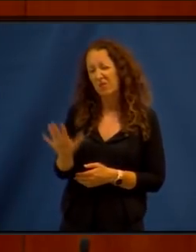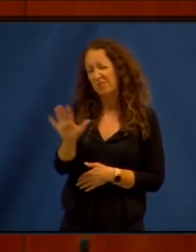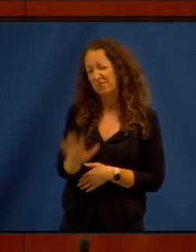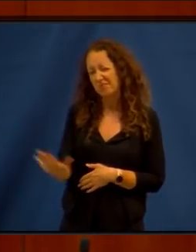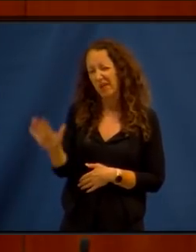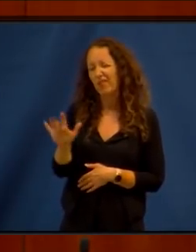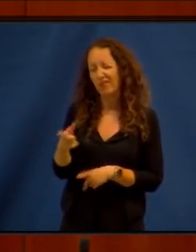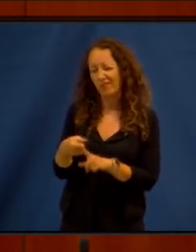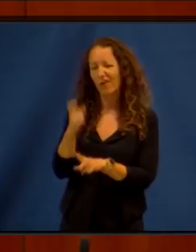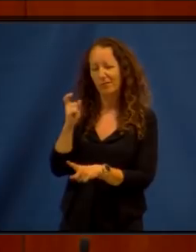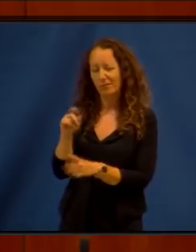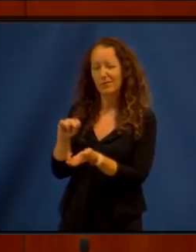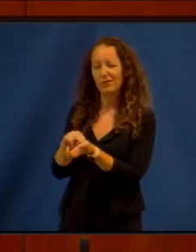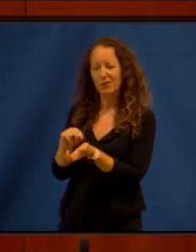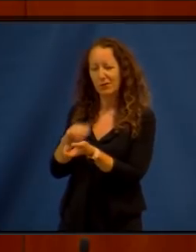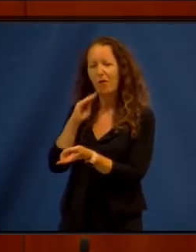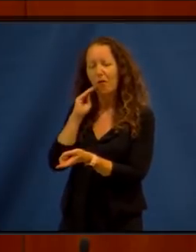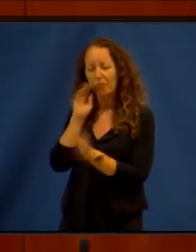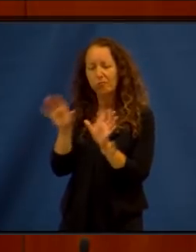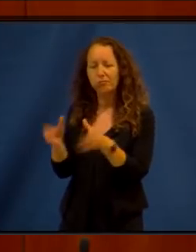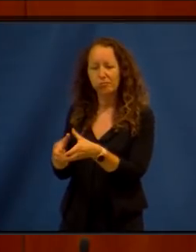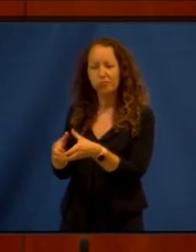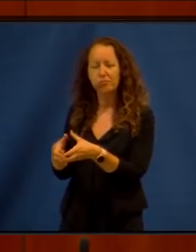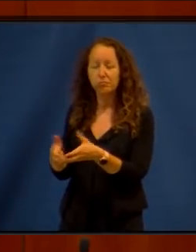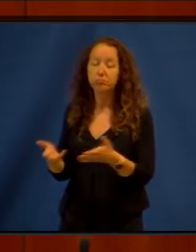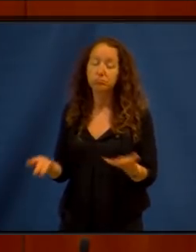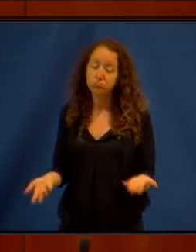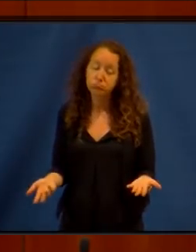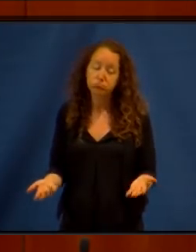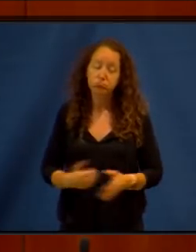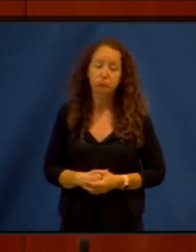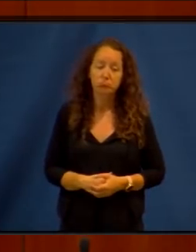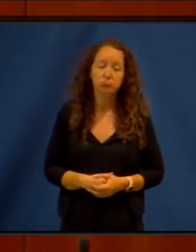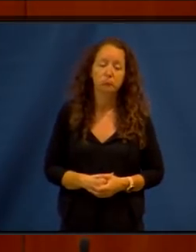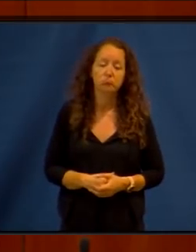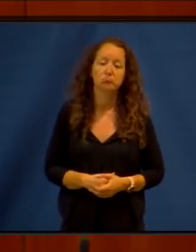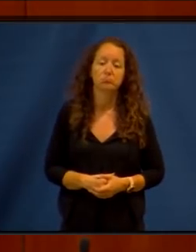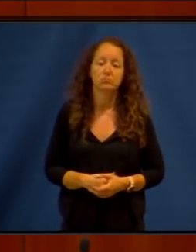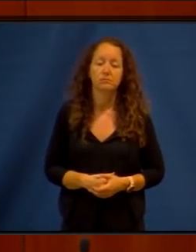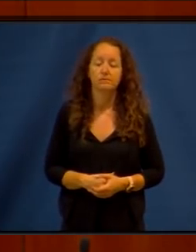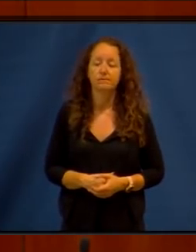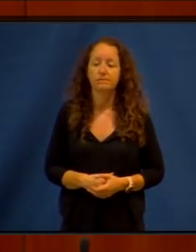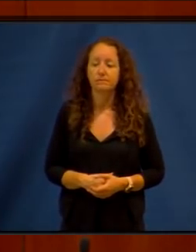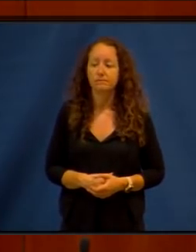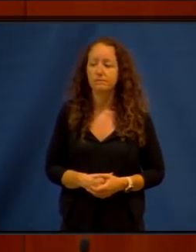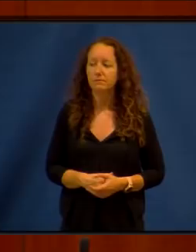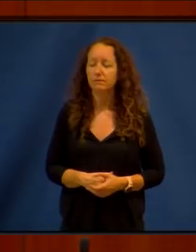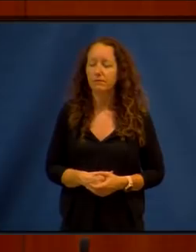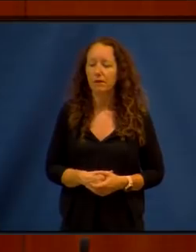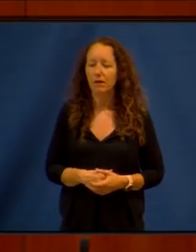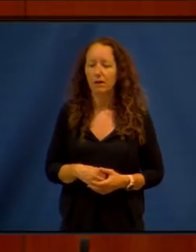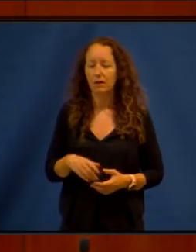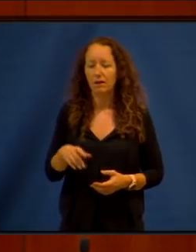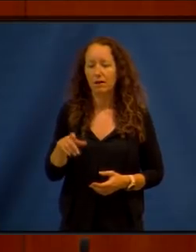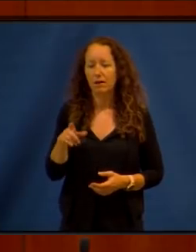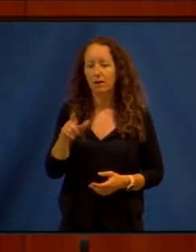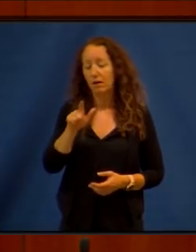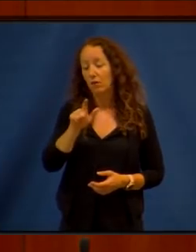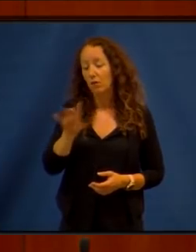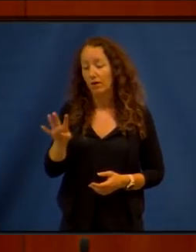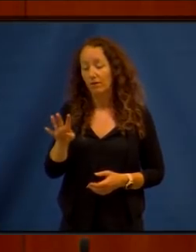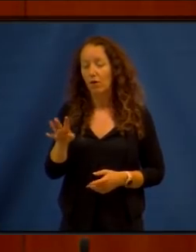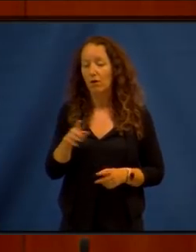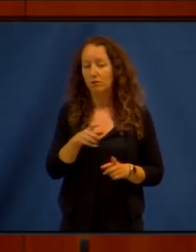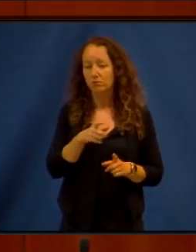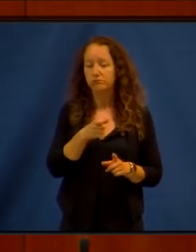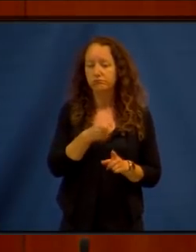been linked to a nursing home. So we've had 24 cases, 18 inpatient cases were